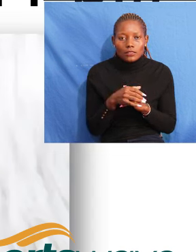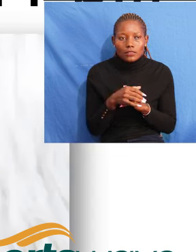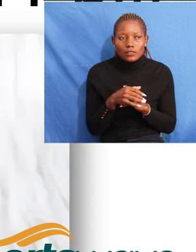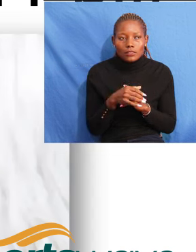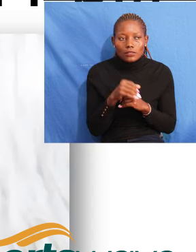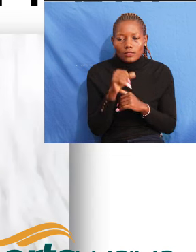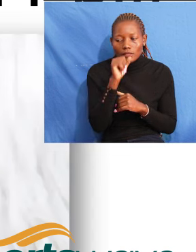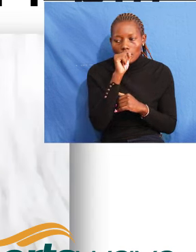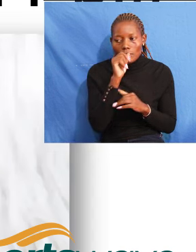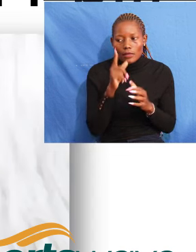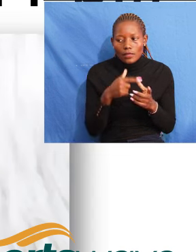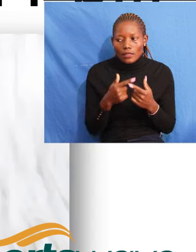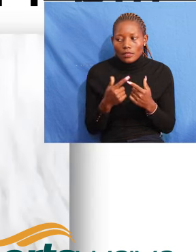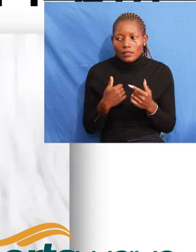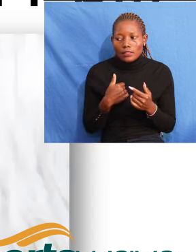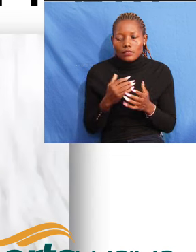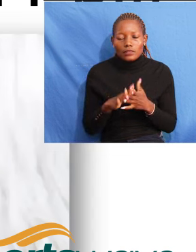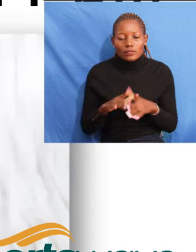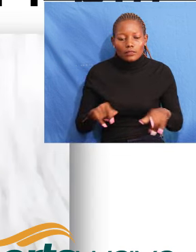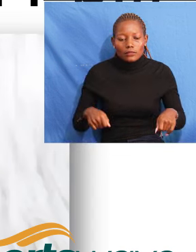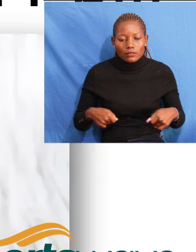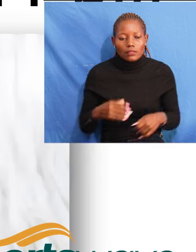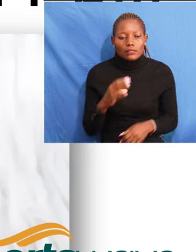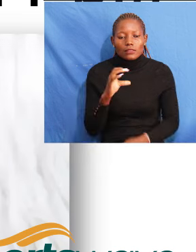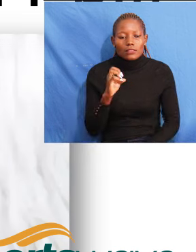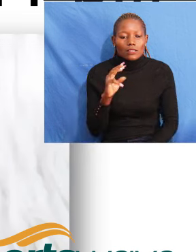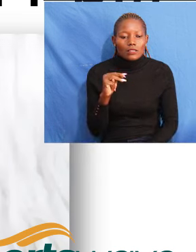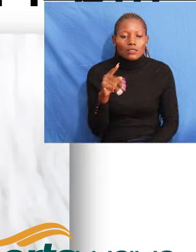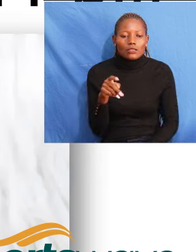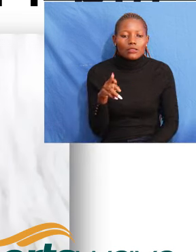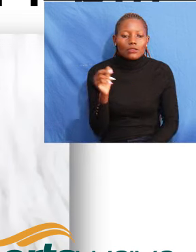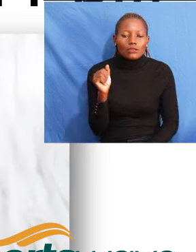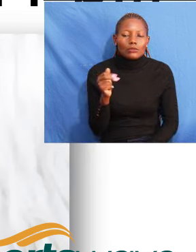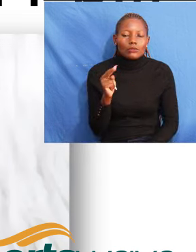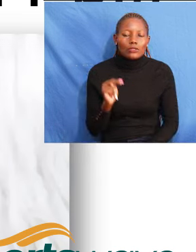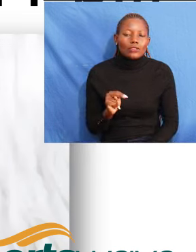I'm gonna wear compression garments and until,